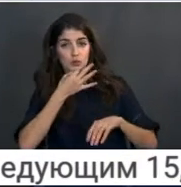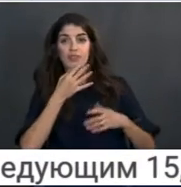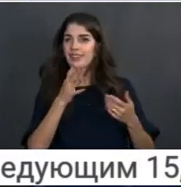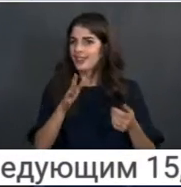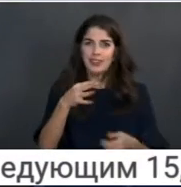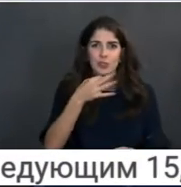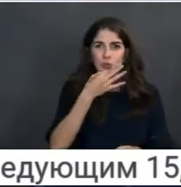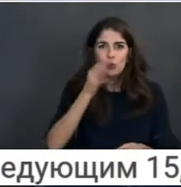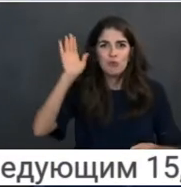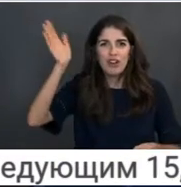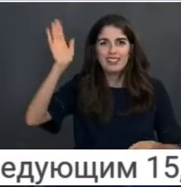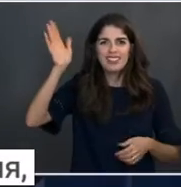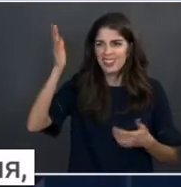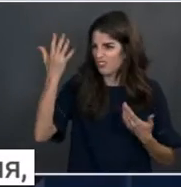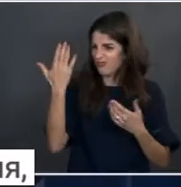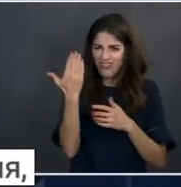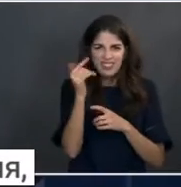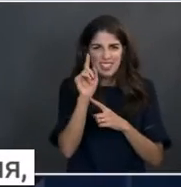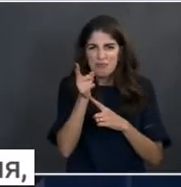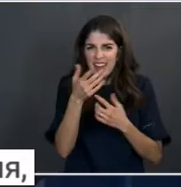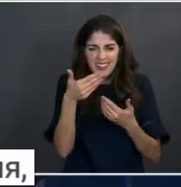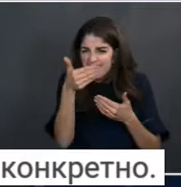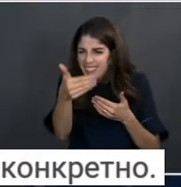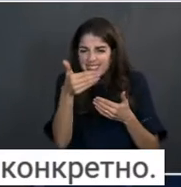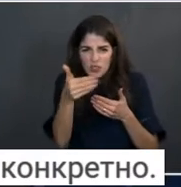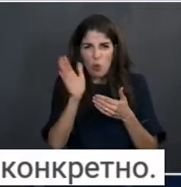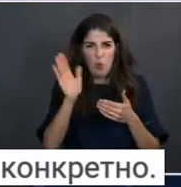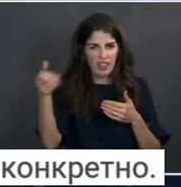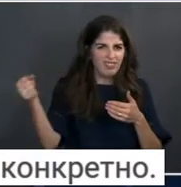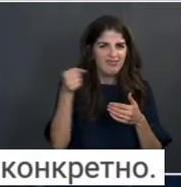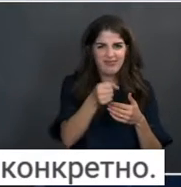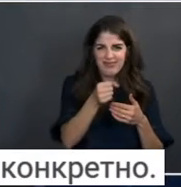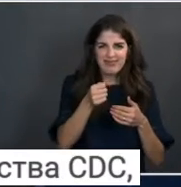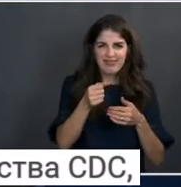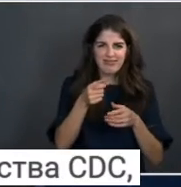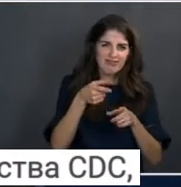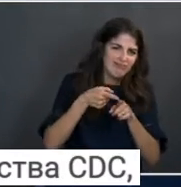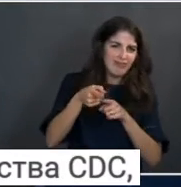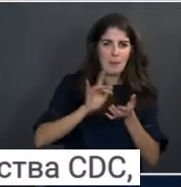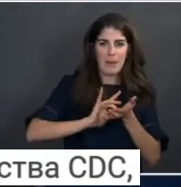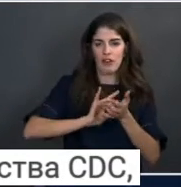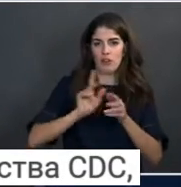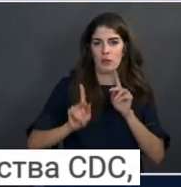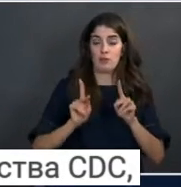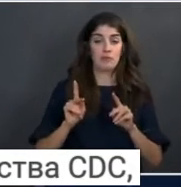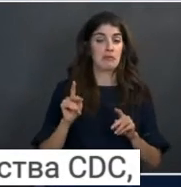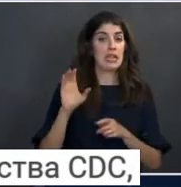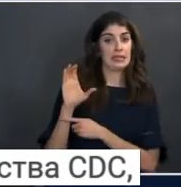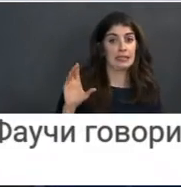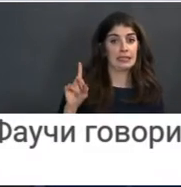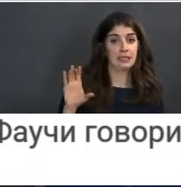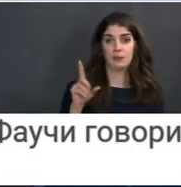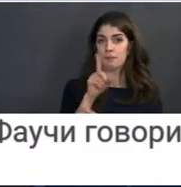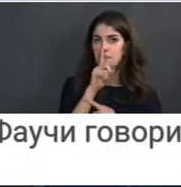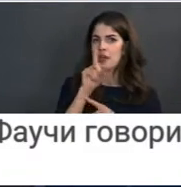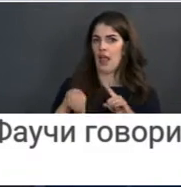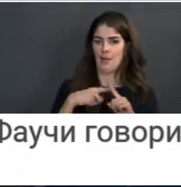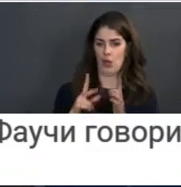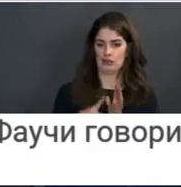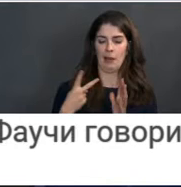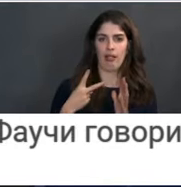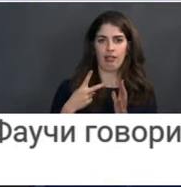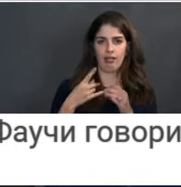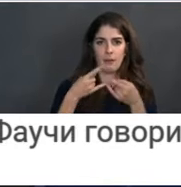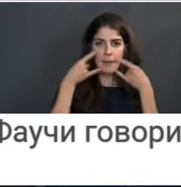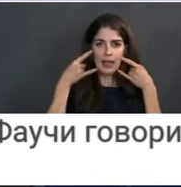advisors in just the next 15, 30 minutes, whatever the time is, and you can ask them more specifically. There hasn't been specific CDC guidance. As you have